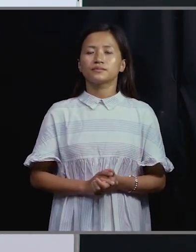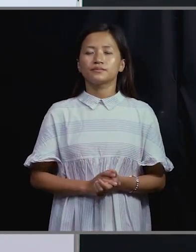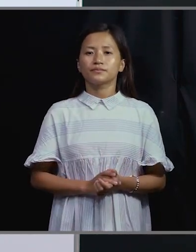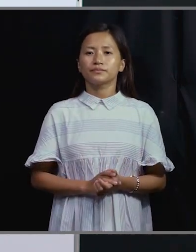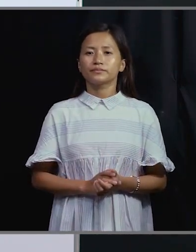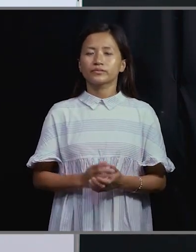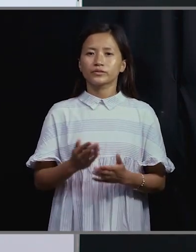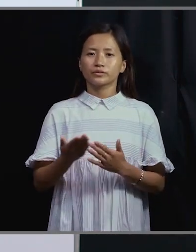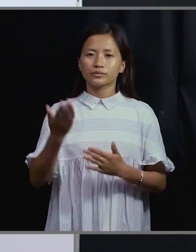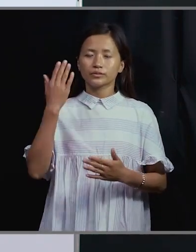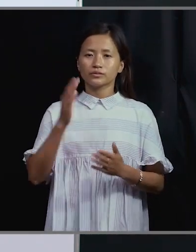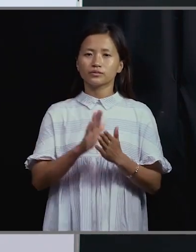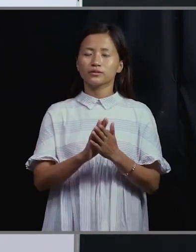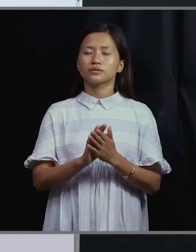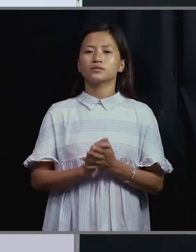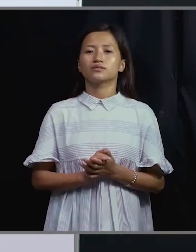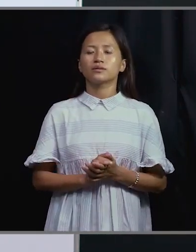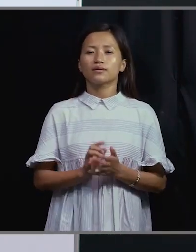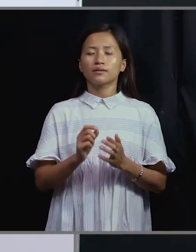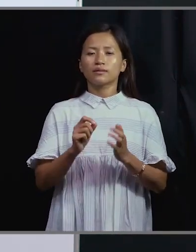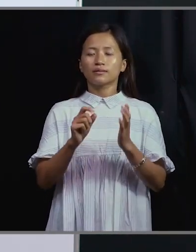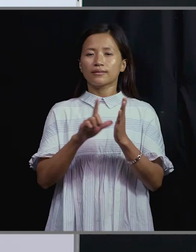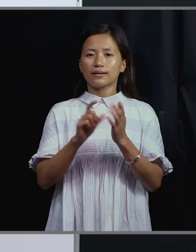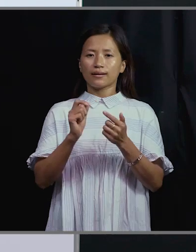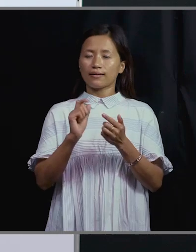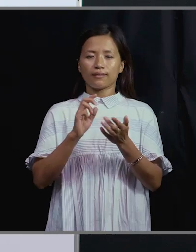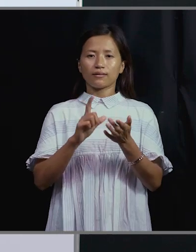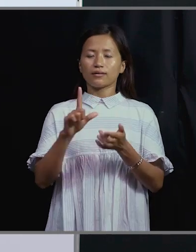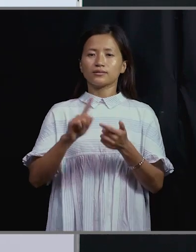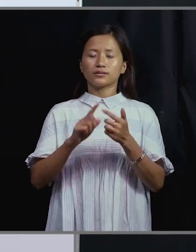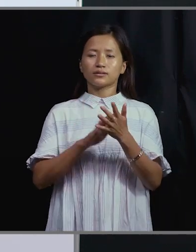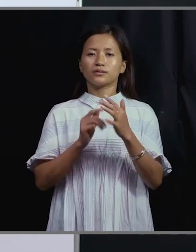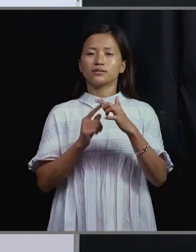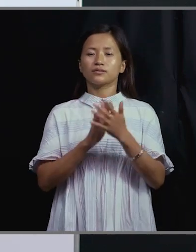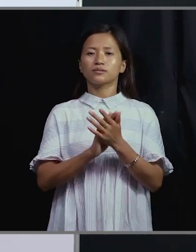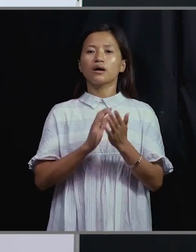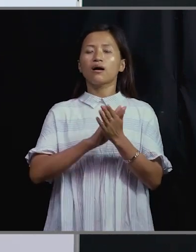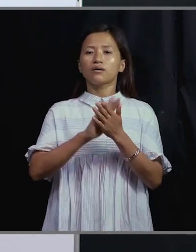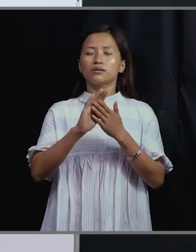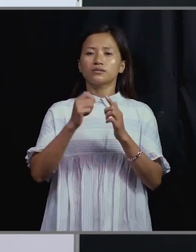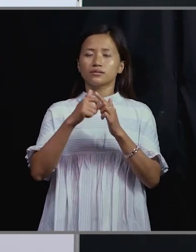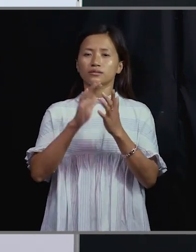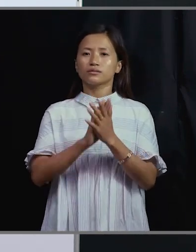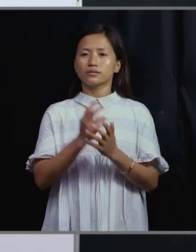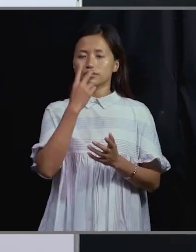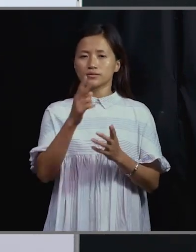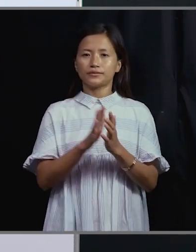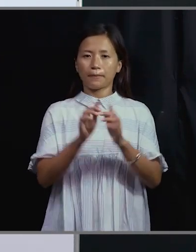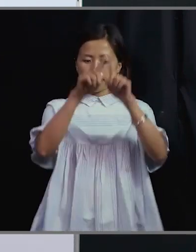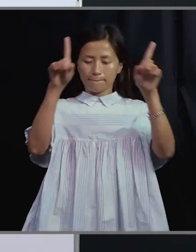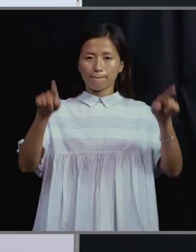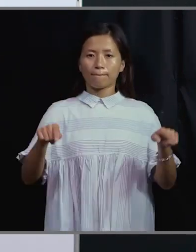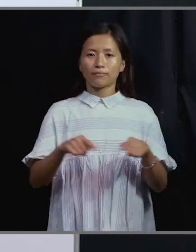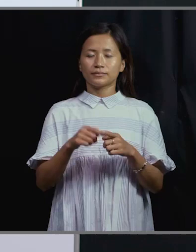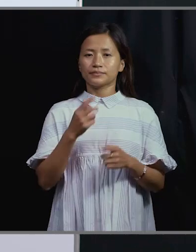So in the presence of dry ether, lithium metal will react with the haloalkane, that is chloroethane here, to